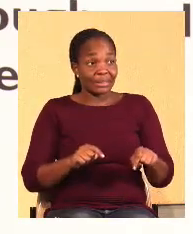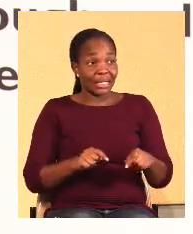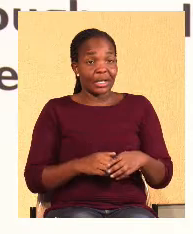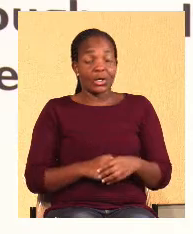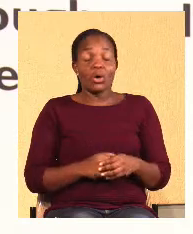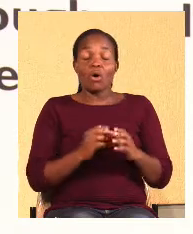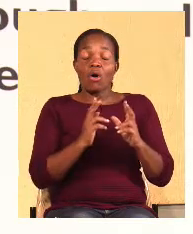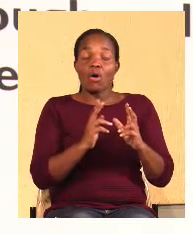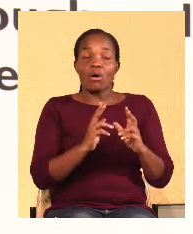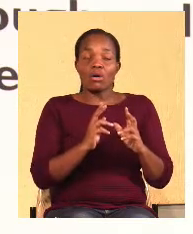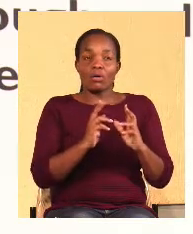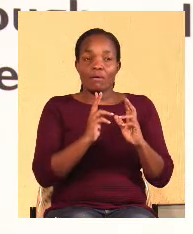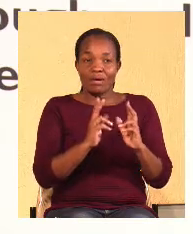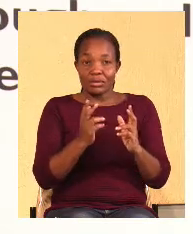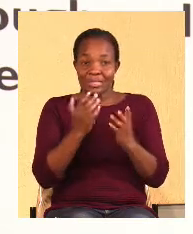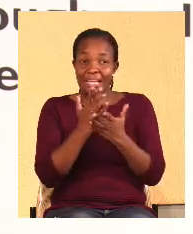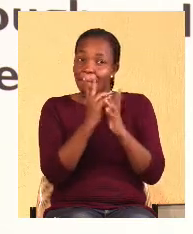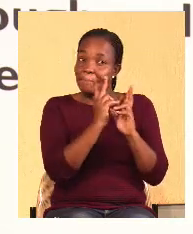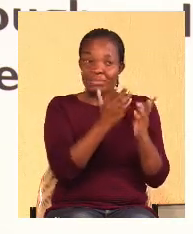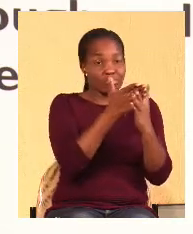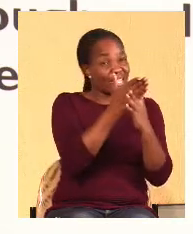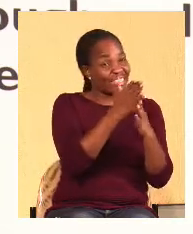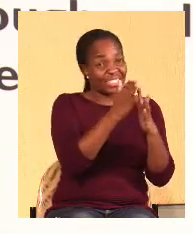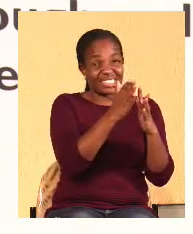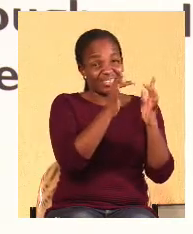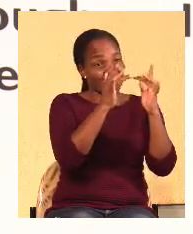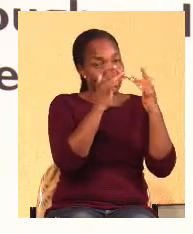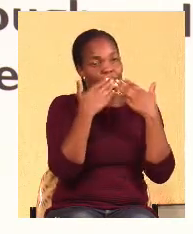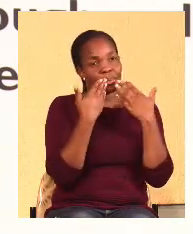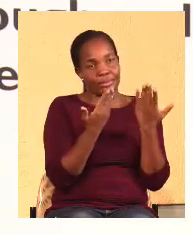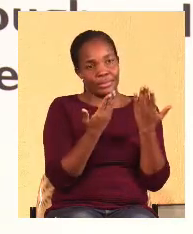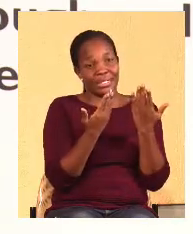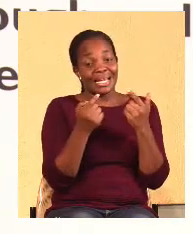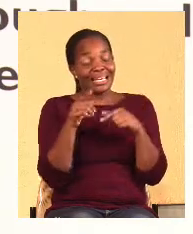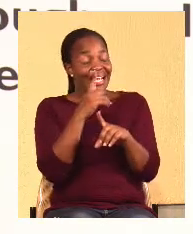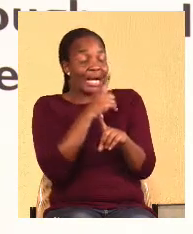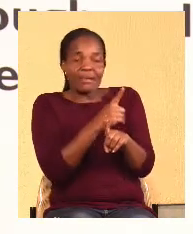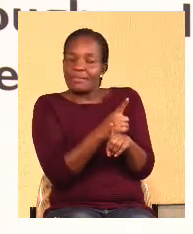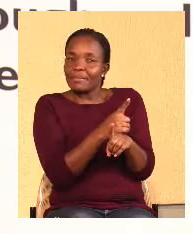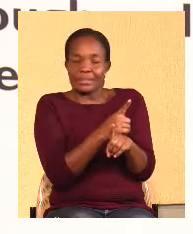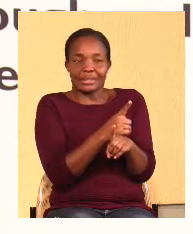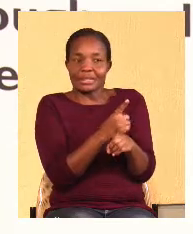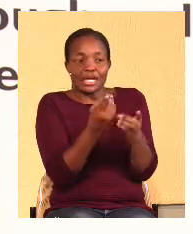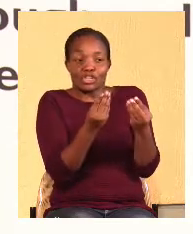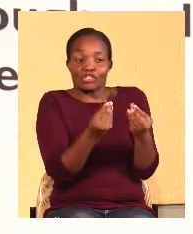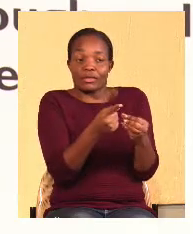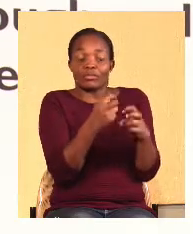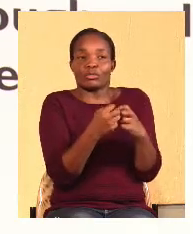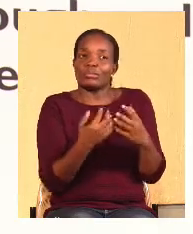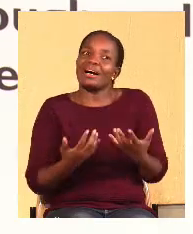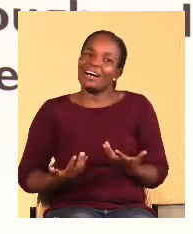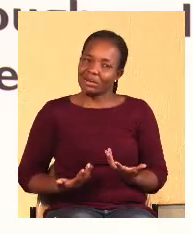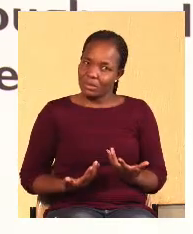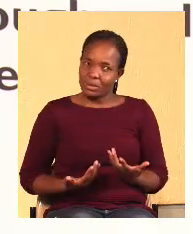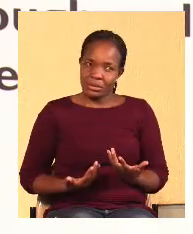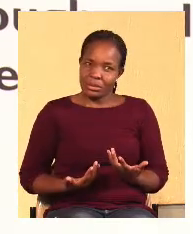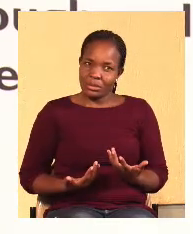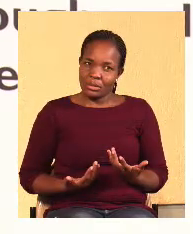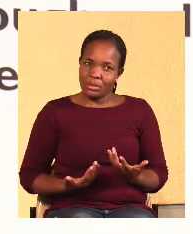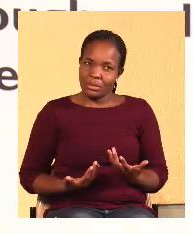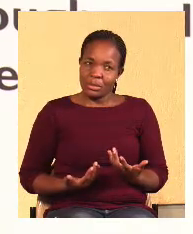to e-learning facilities. How does the government catch that group, which would in many instances be